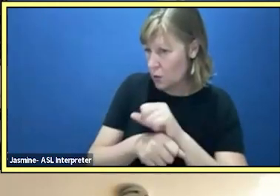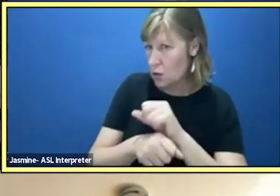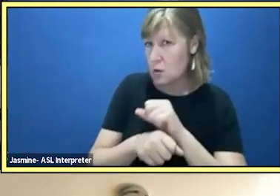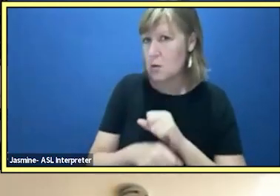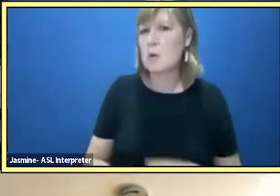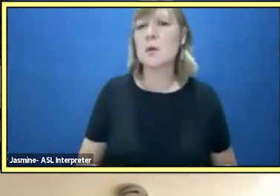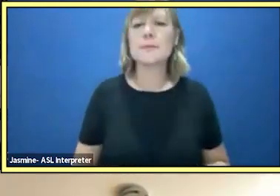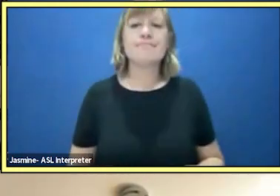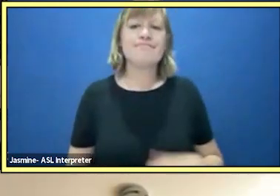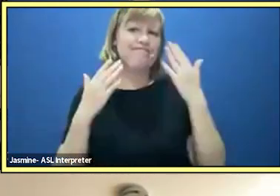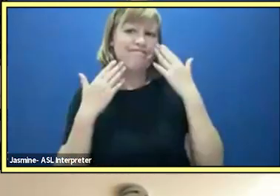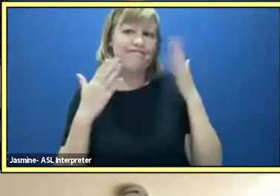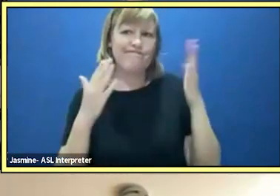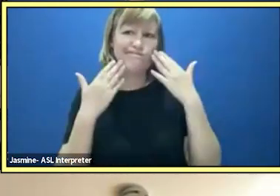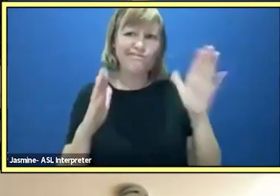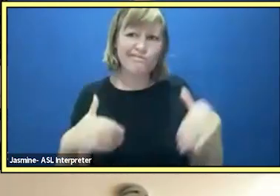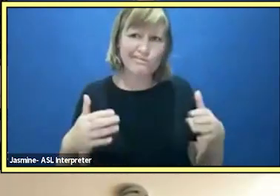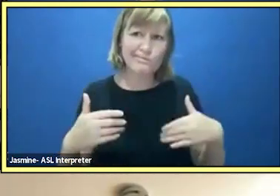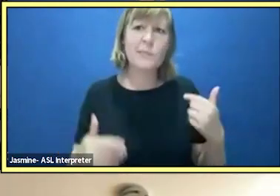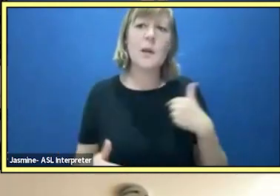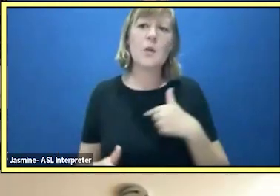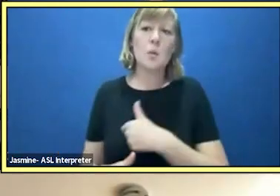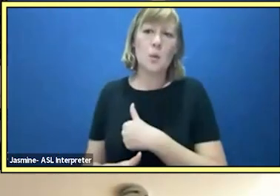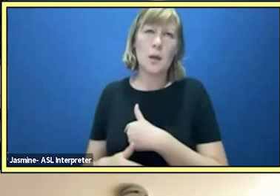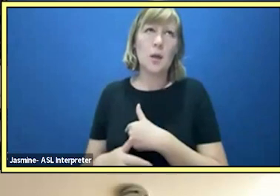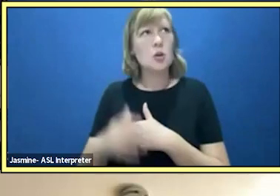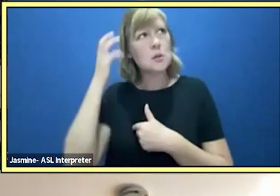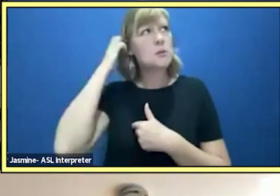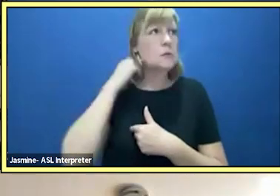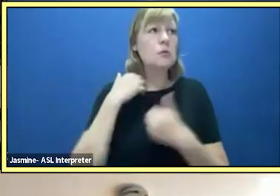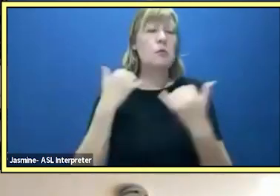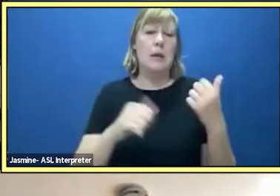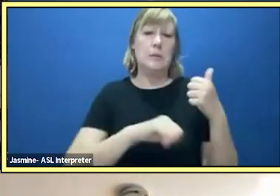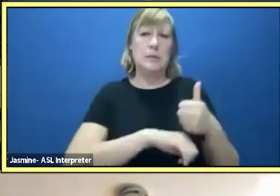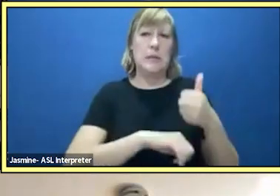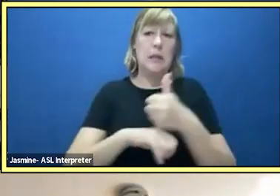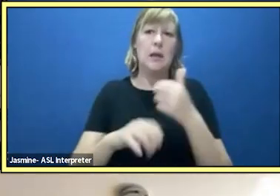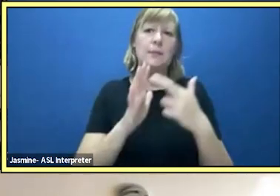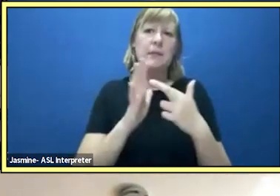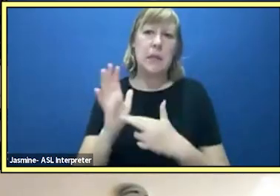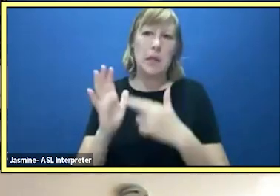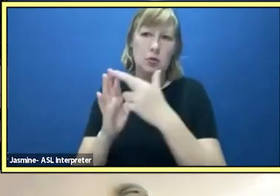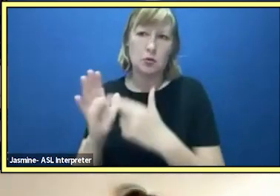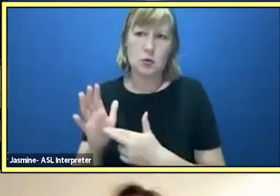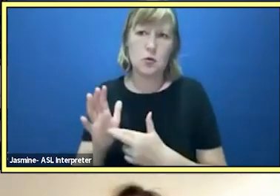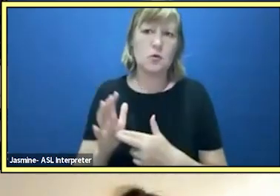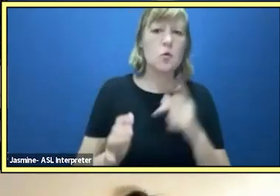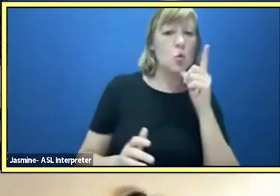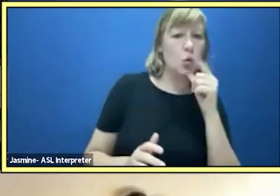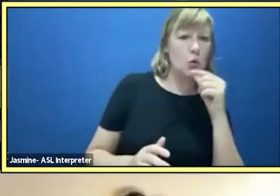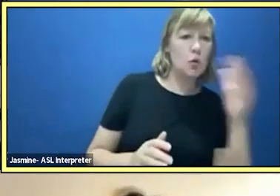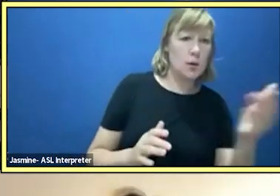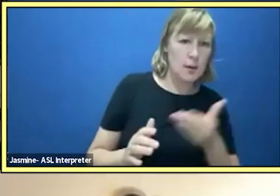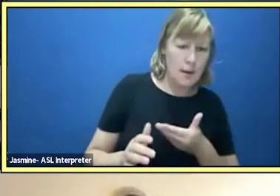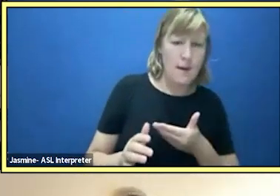set of standards that say this is how and who can become a conflict-free case management agency. So we're not